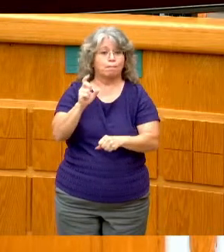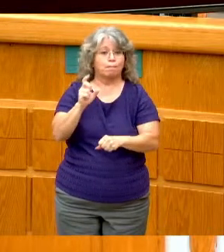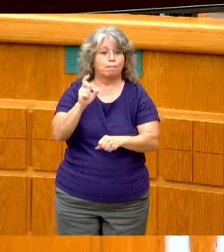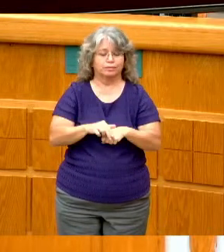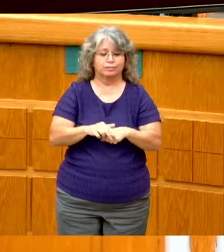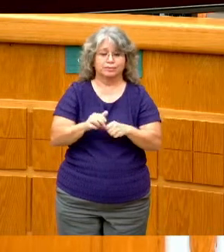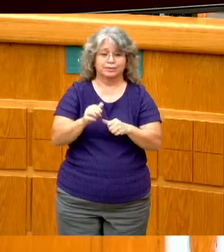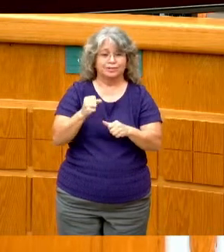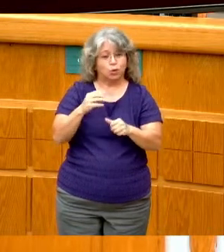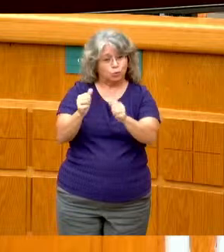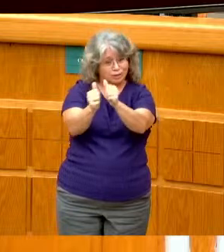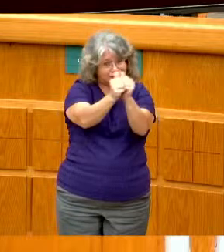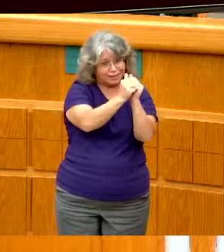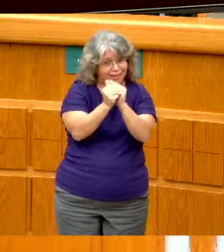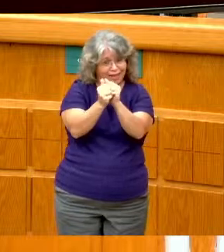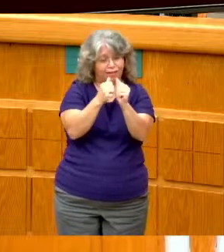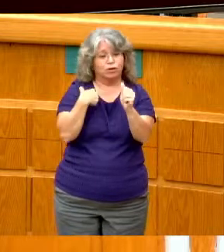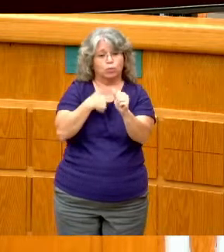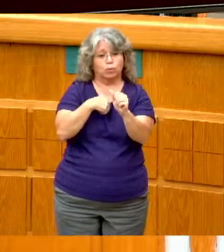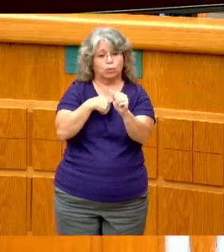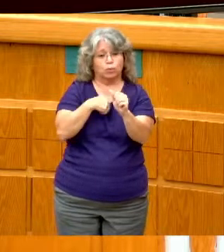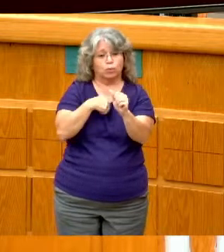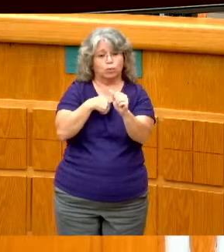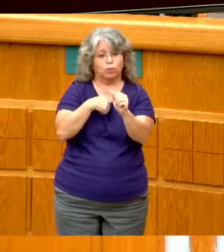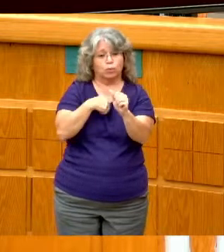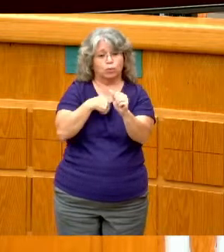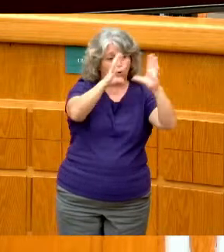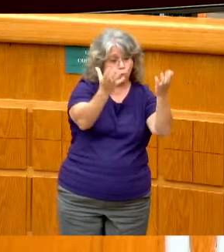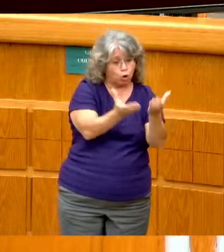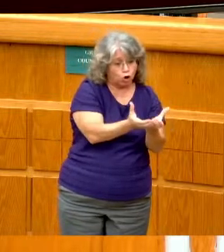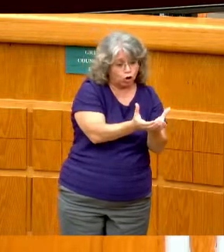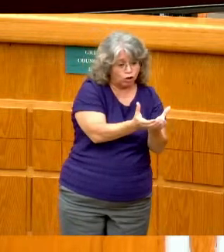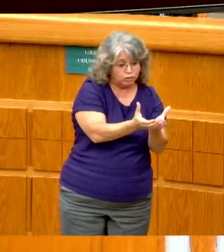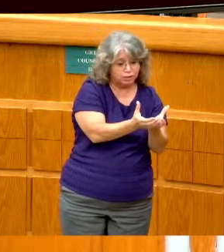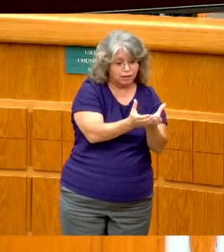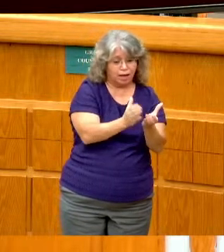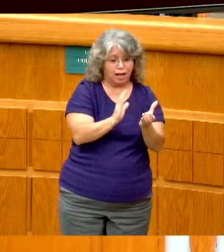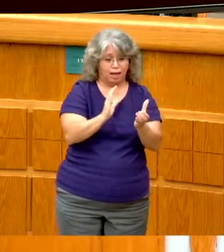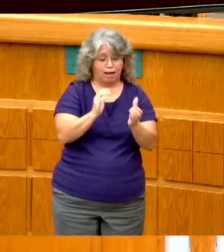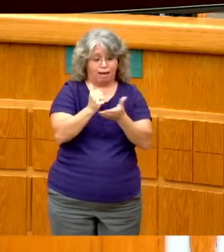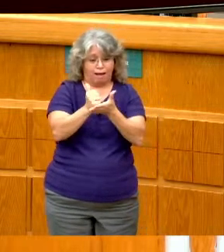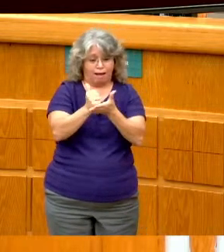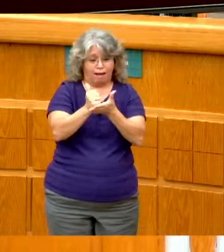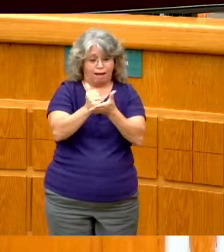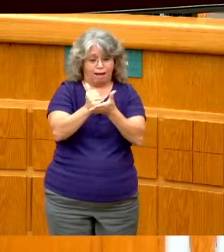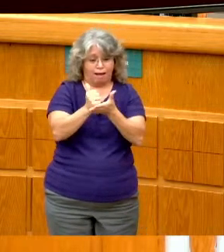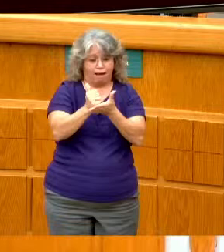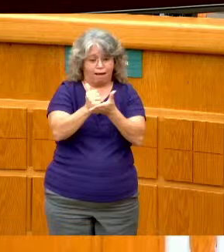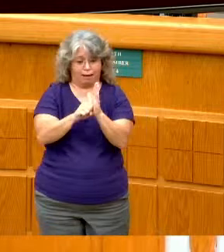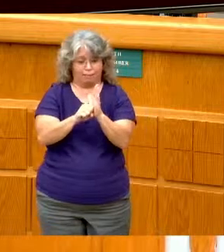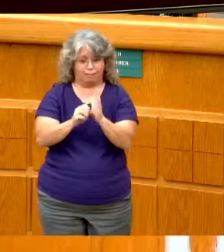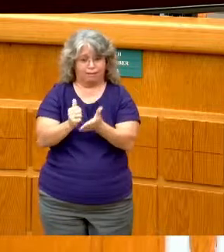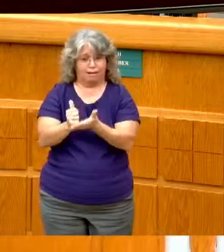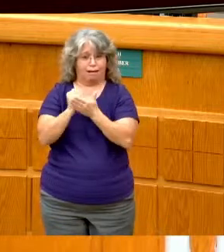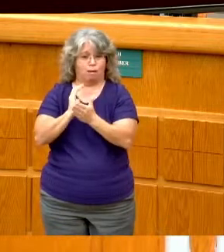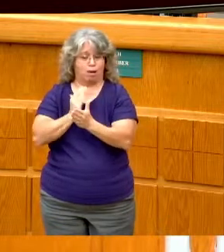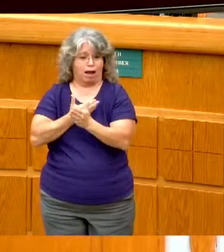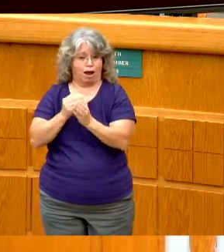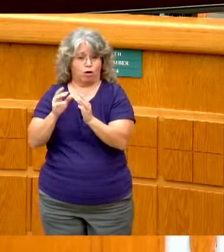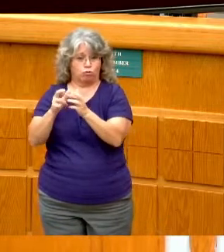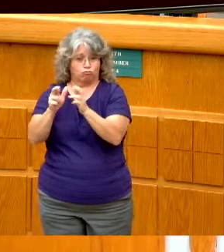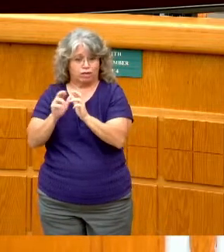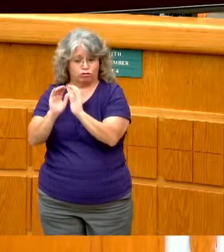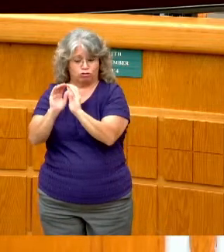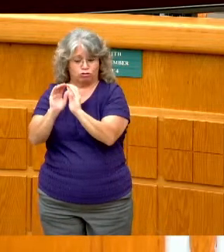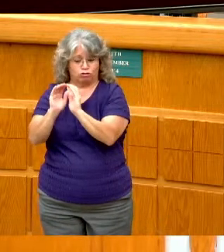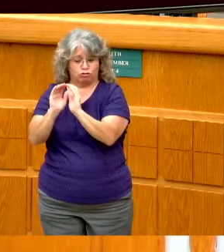our state, our region, and our backyard get back to normal. And today I brought a message